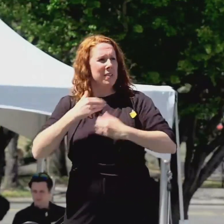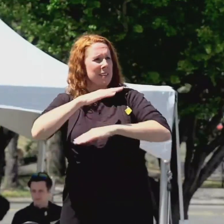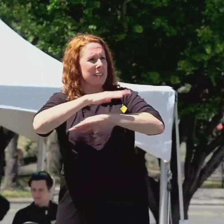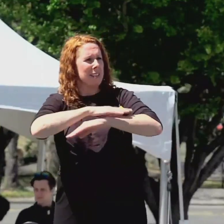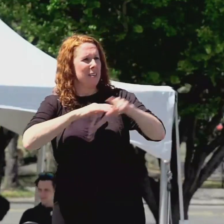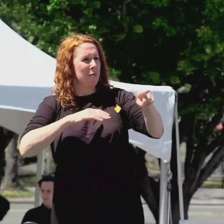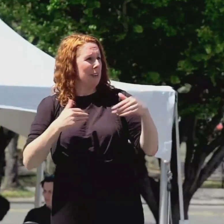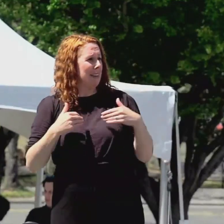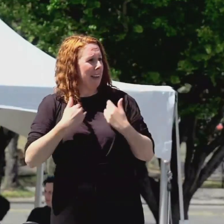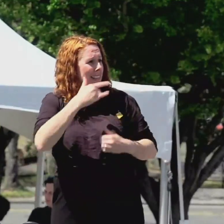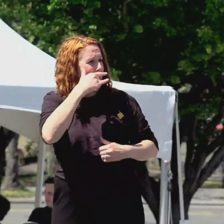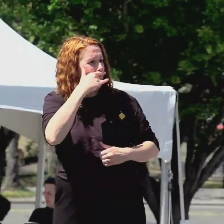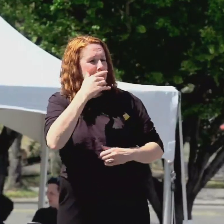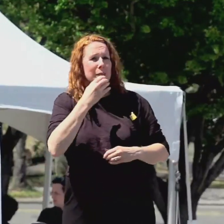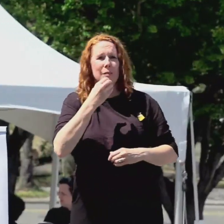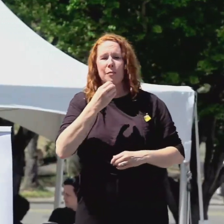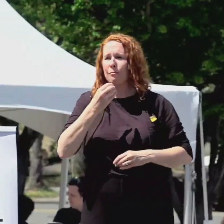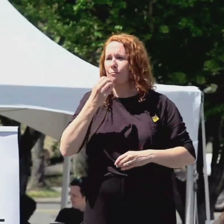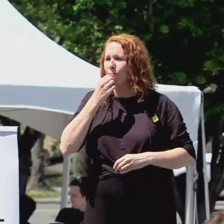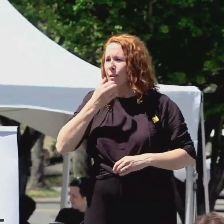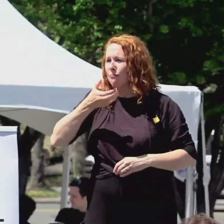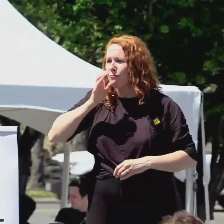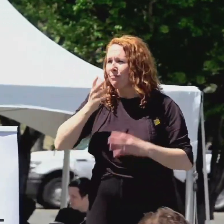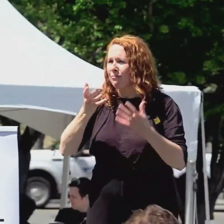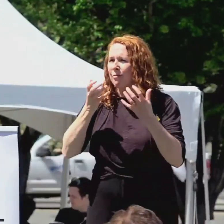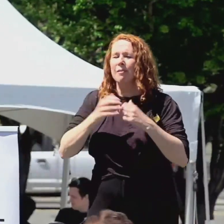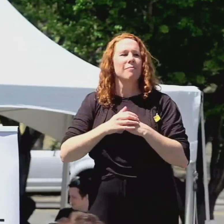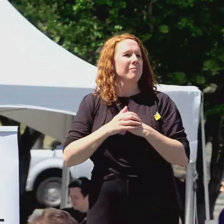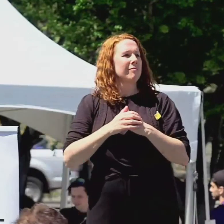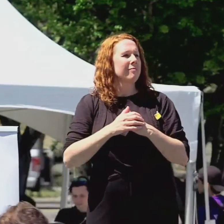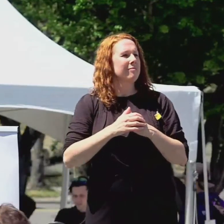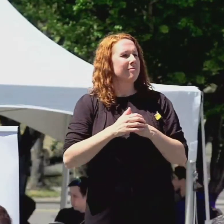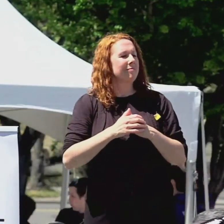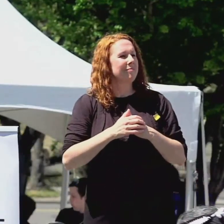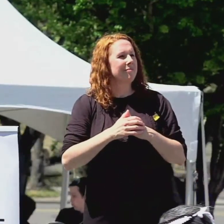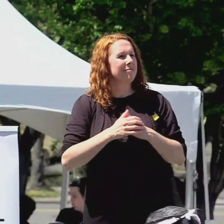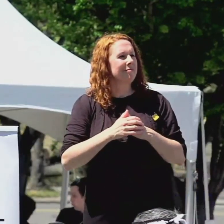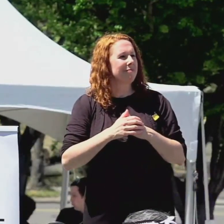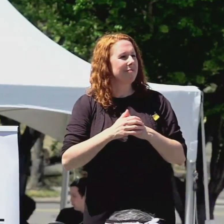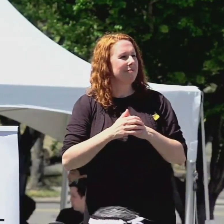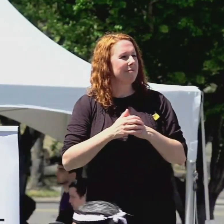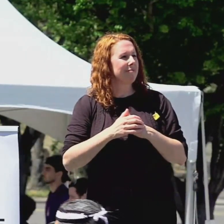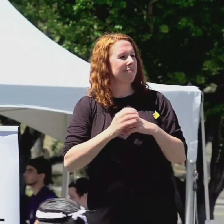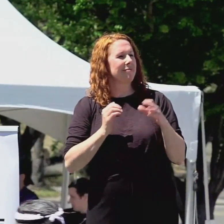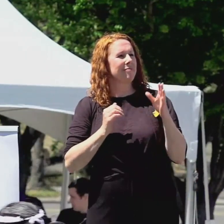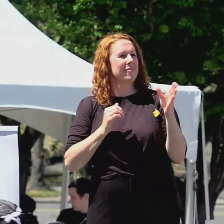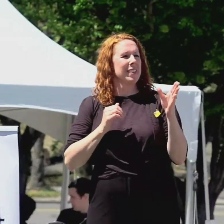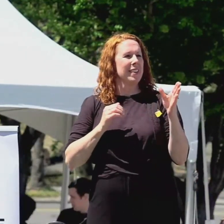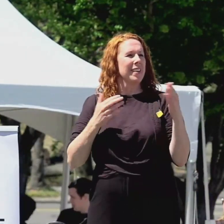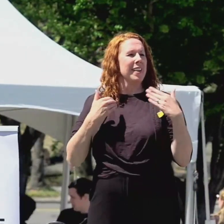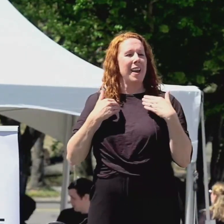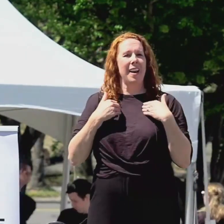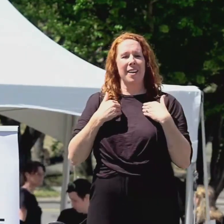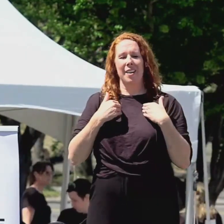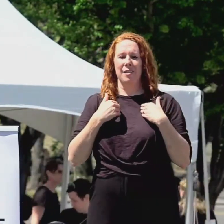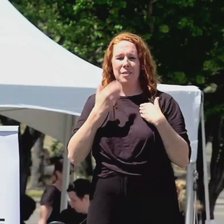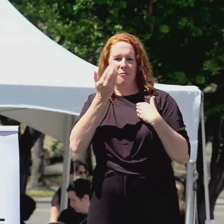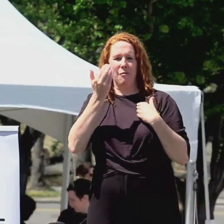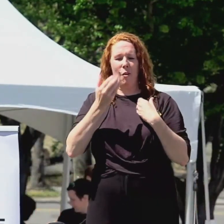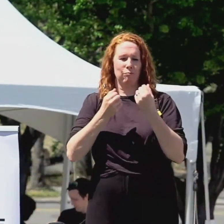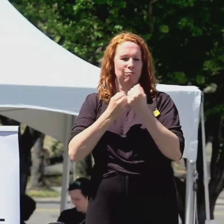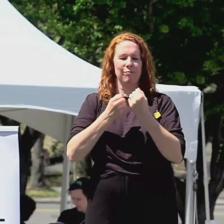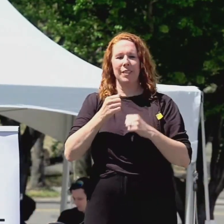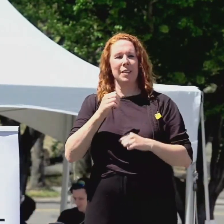for the young ones or anybody who's feeding the need, and some pop sockets for anybody who wants a hip pop socket for their phone. Moose